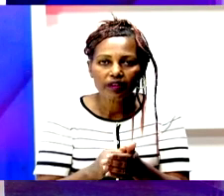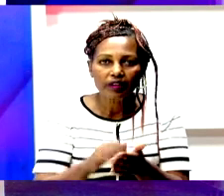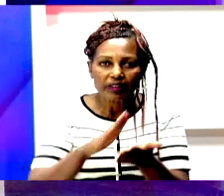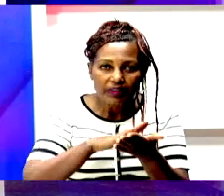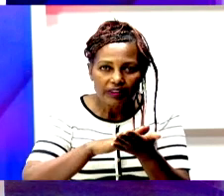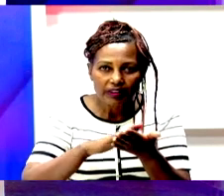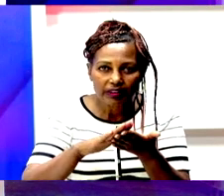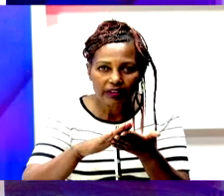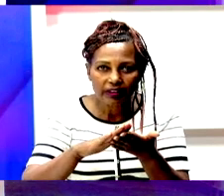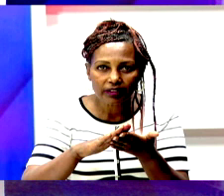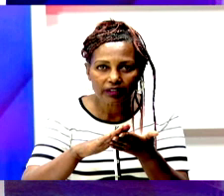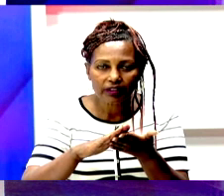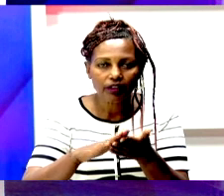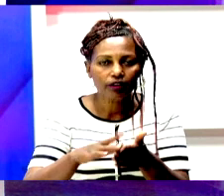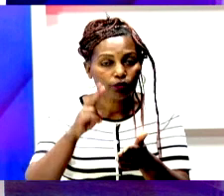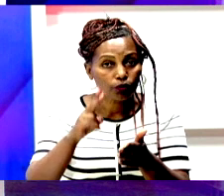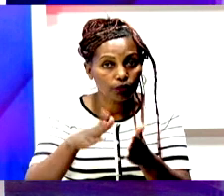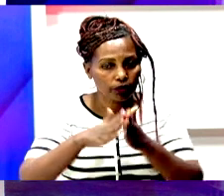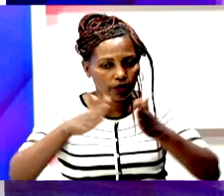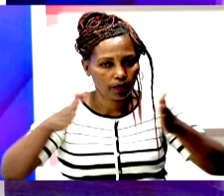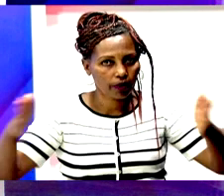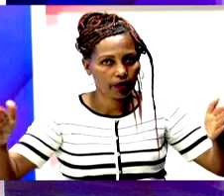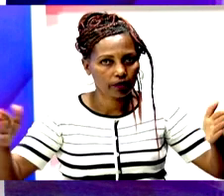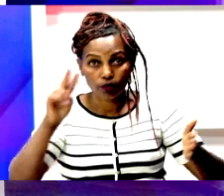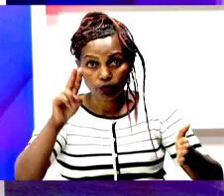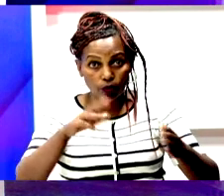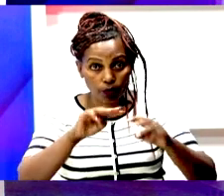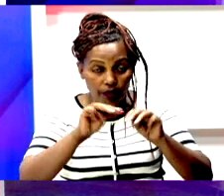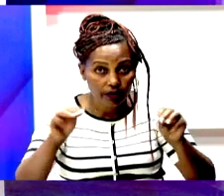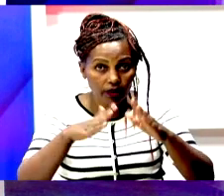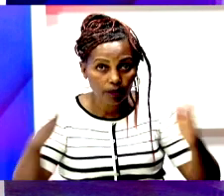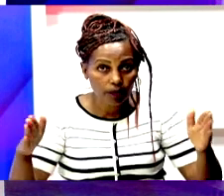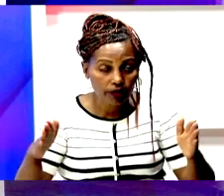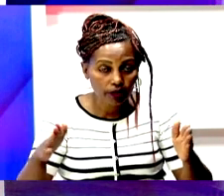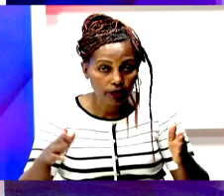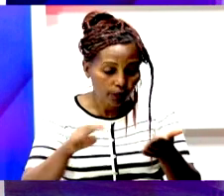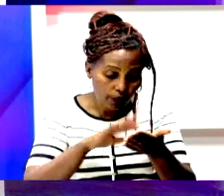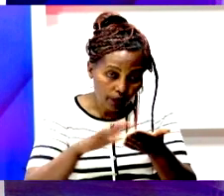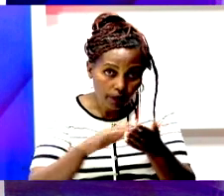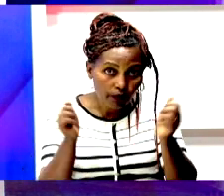and 2 meters apart wherever you study with others.